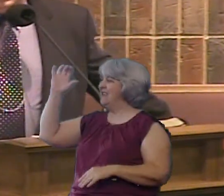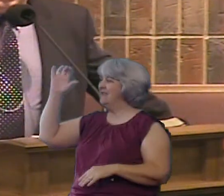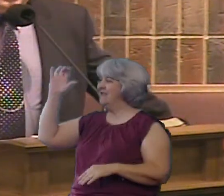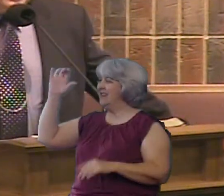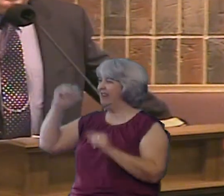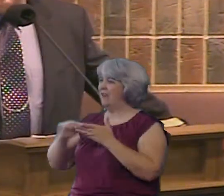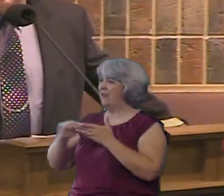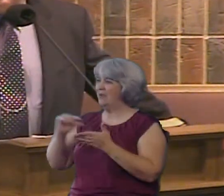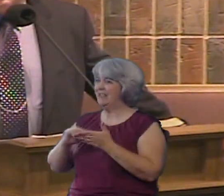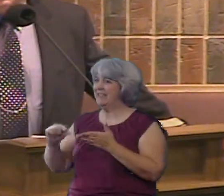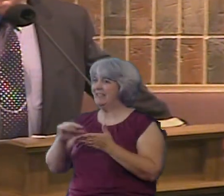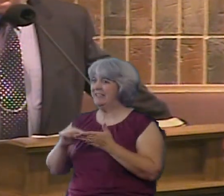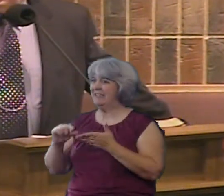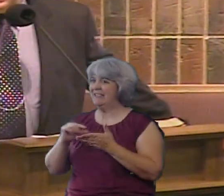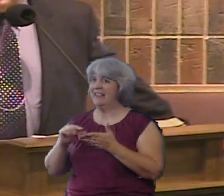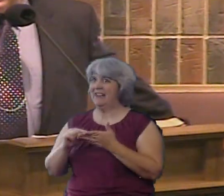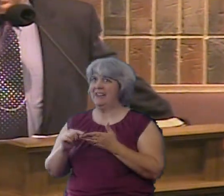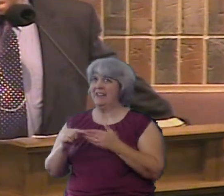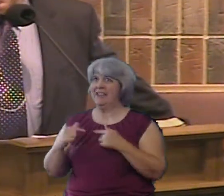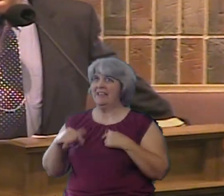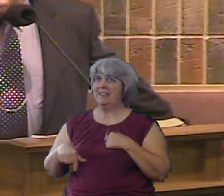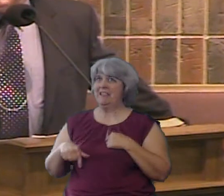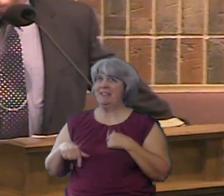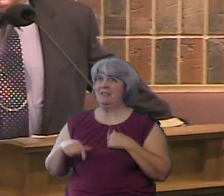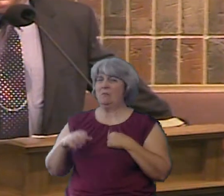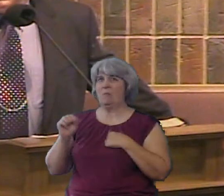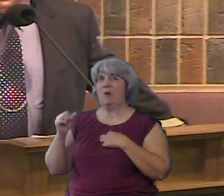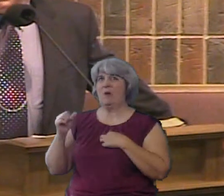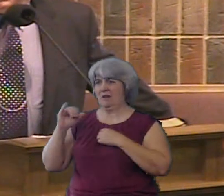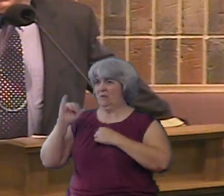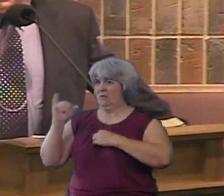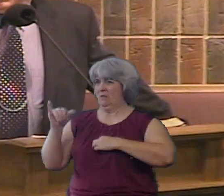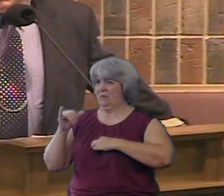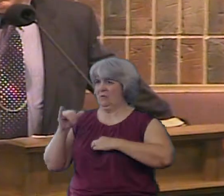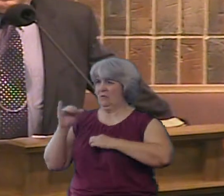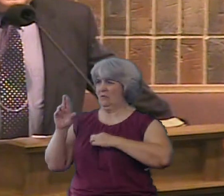what, July at the time?